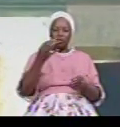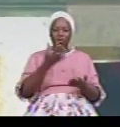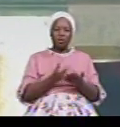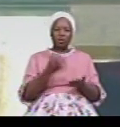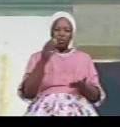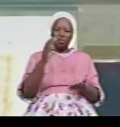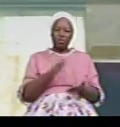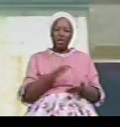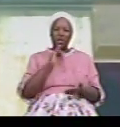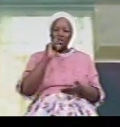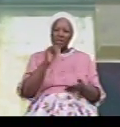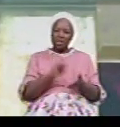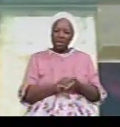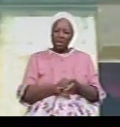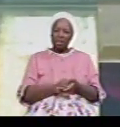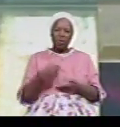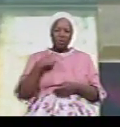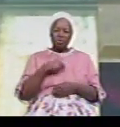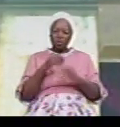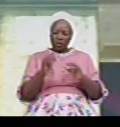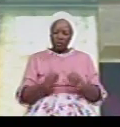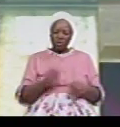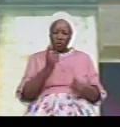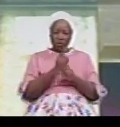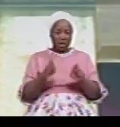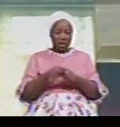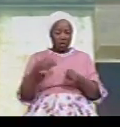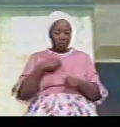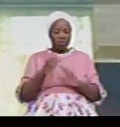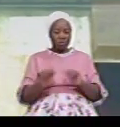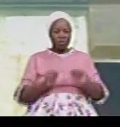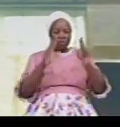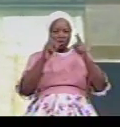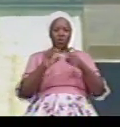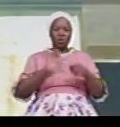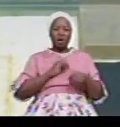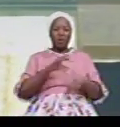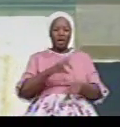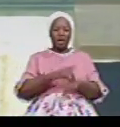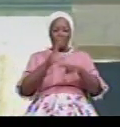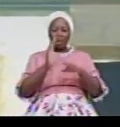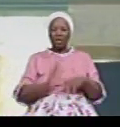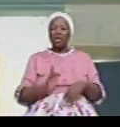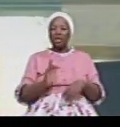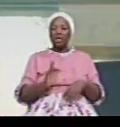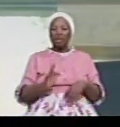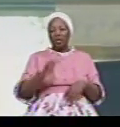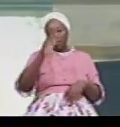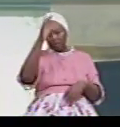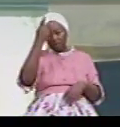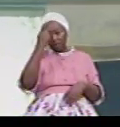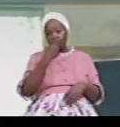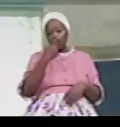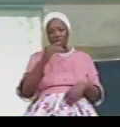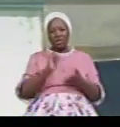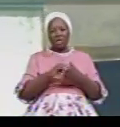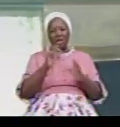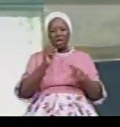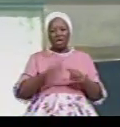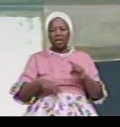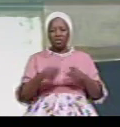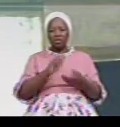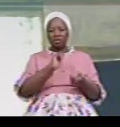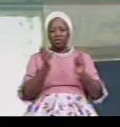that, like we submitted to our human parents who could not change our situation, we should now surrender